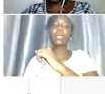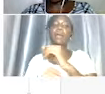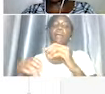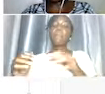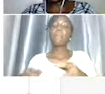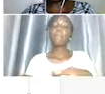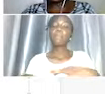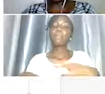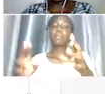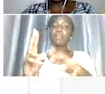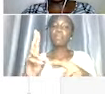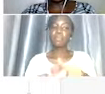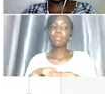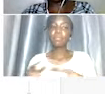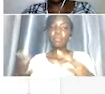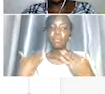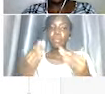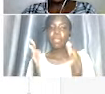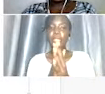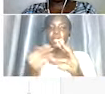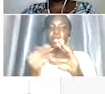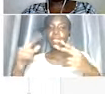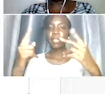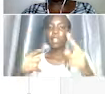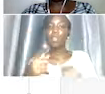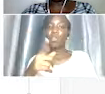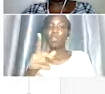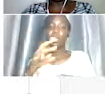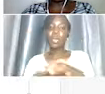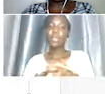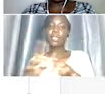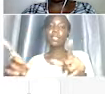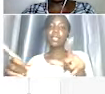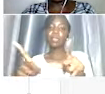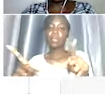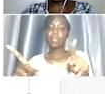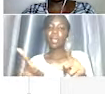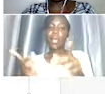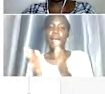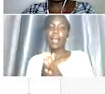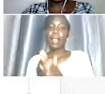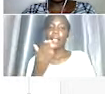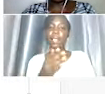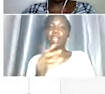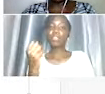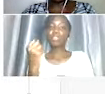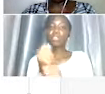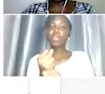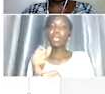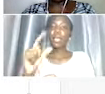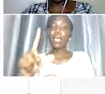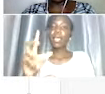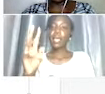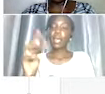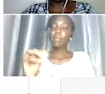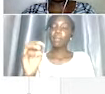upon successful of it, you actually get a certificate. Now, this will be done on the LMS. LMS is learning